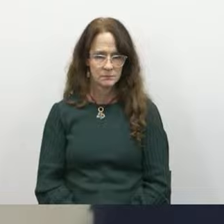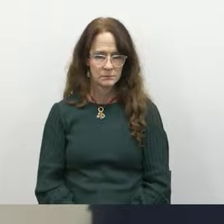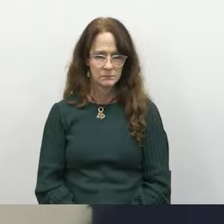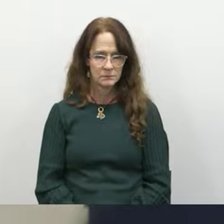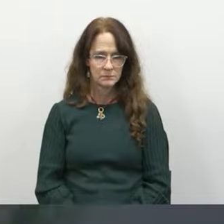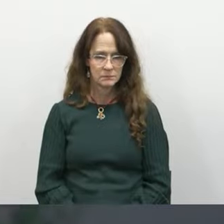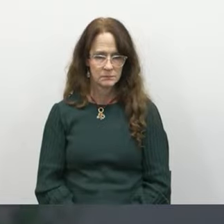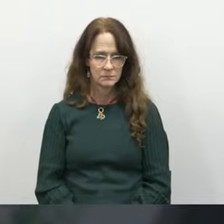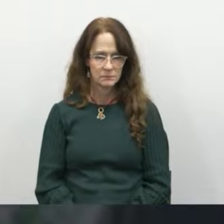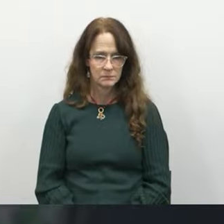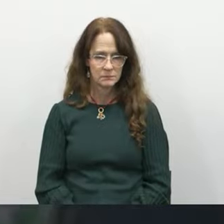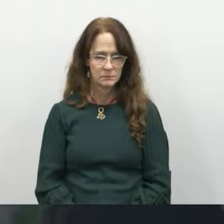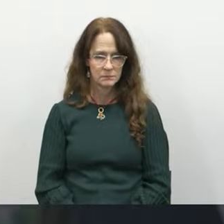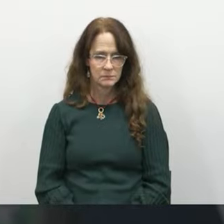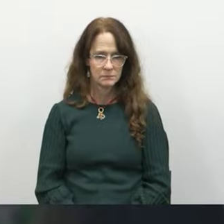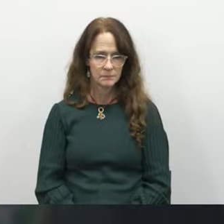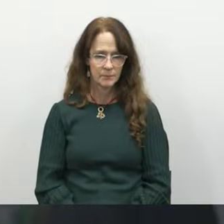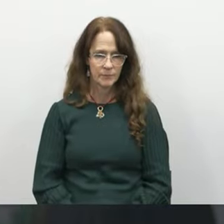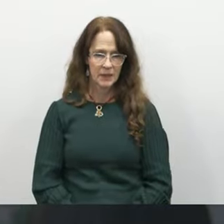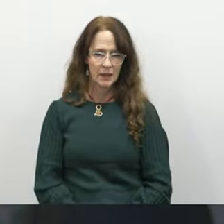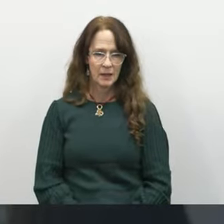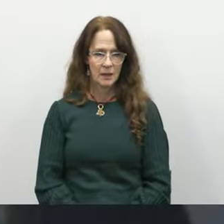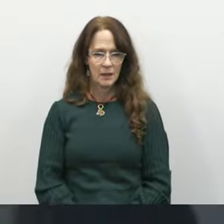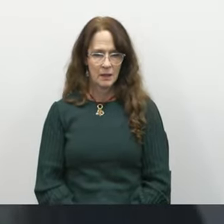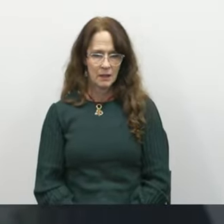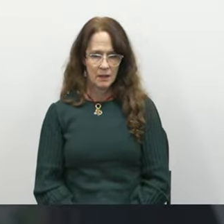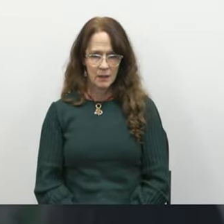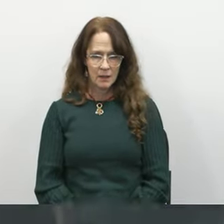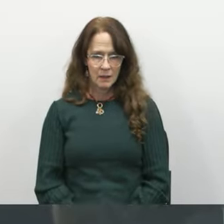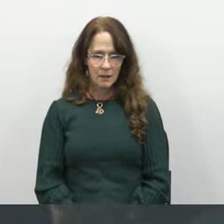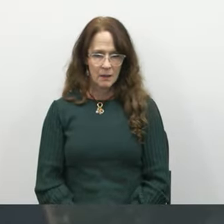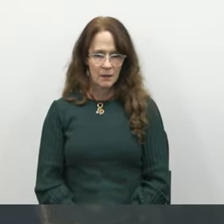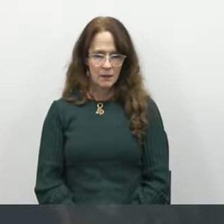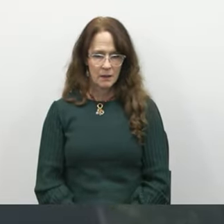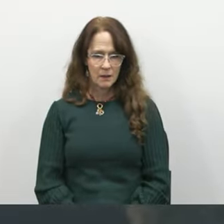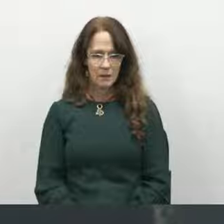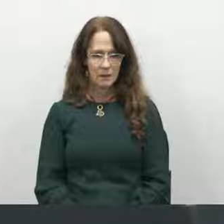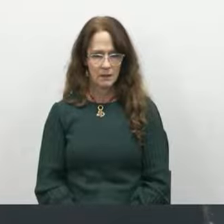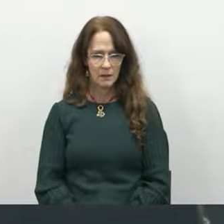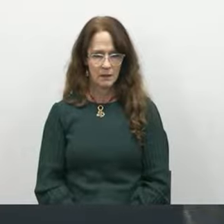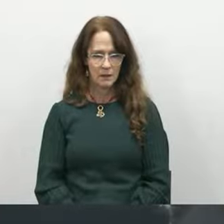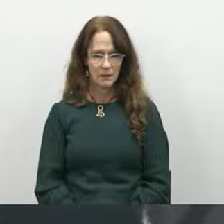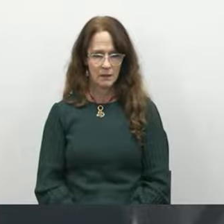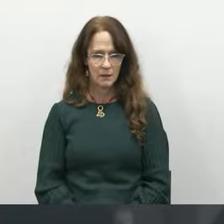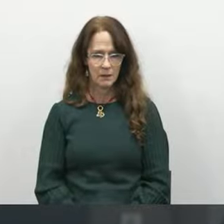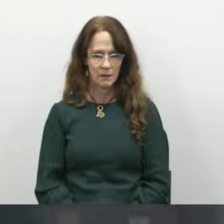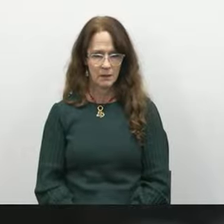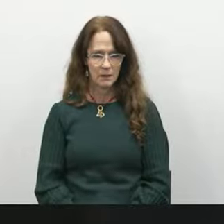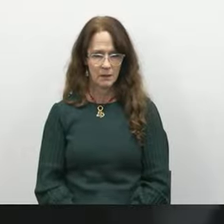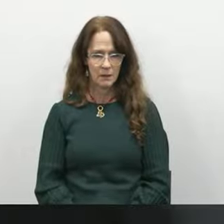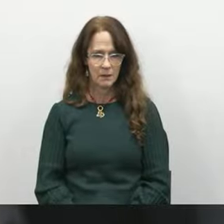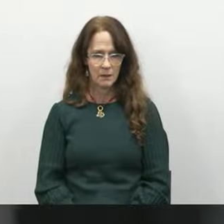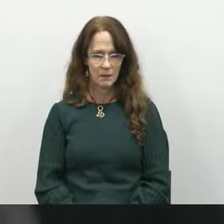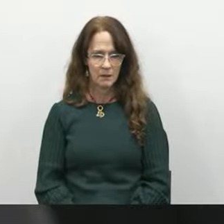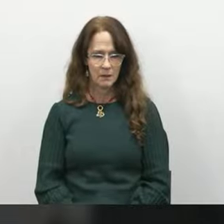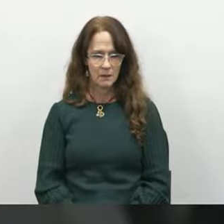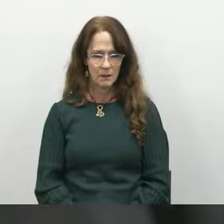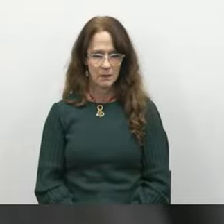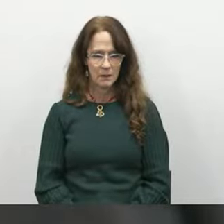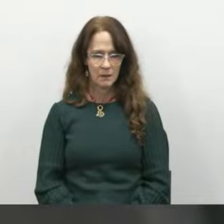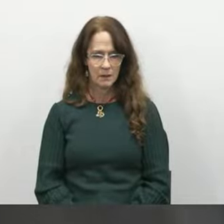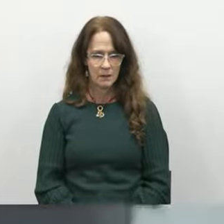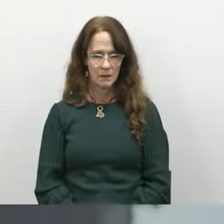education. We did a small planting shop, a group project where we would